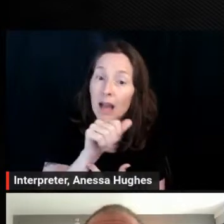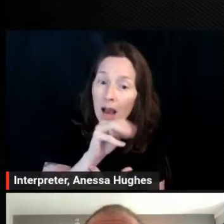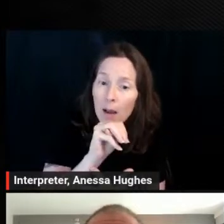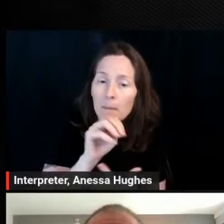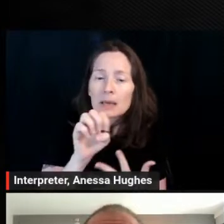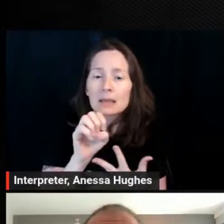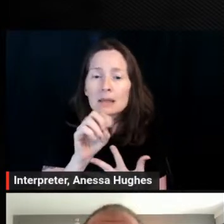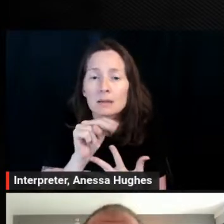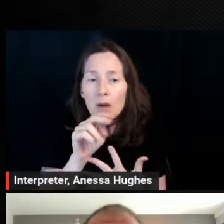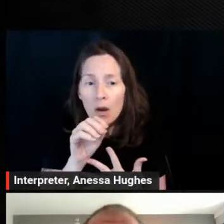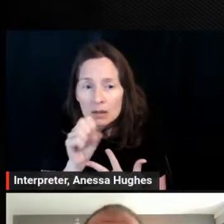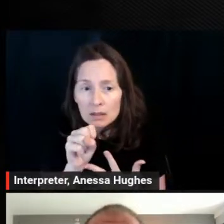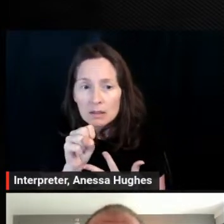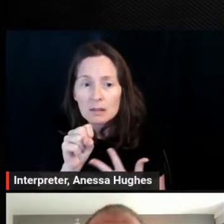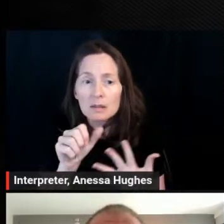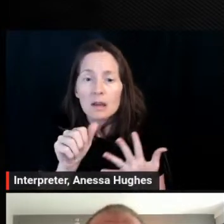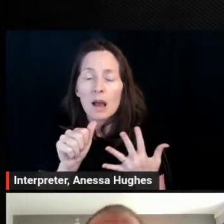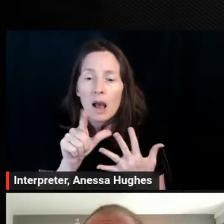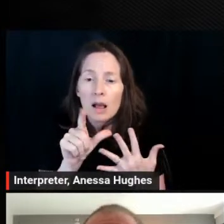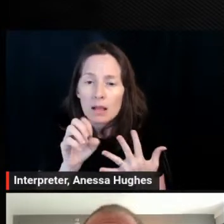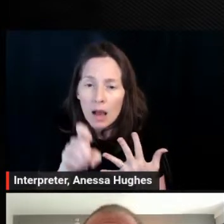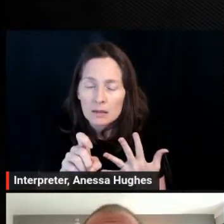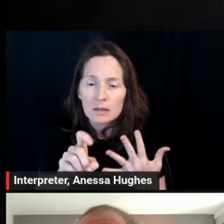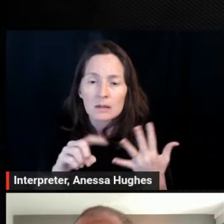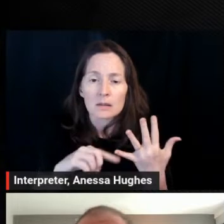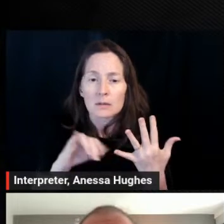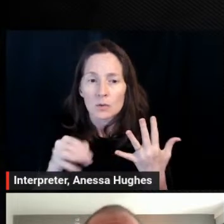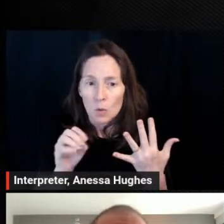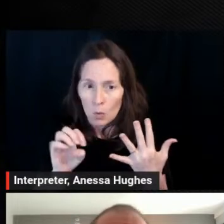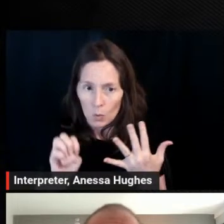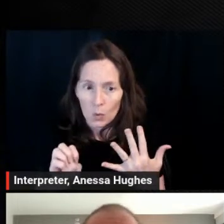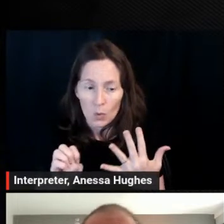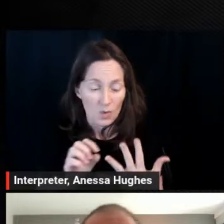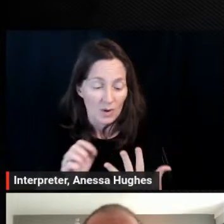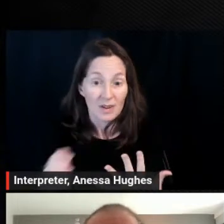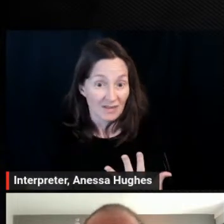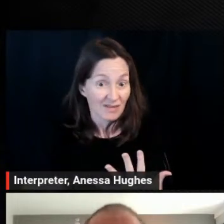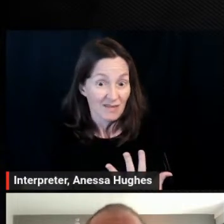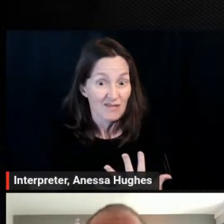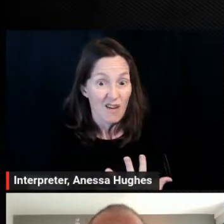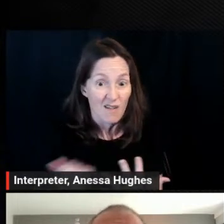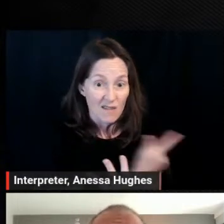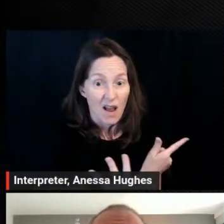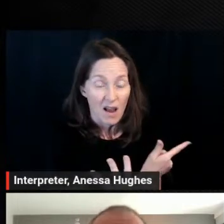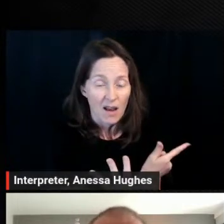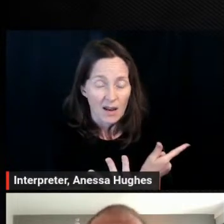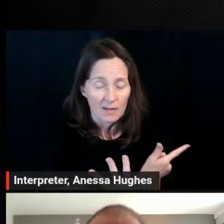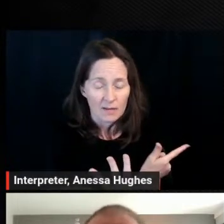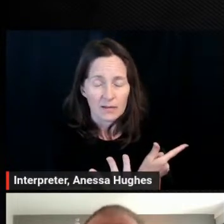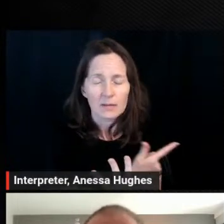Alex and Joe fell into the hands of 19th century America's most